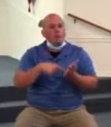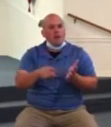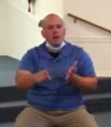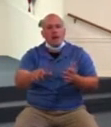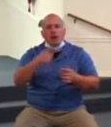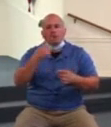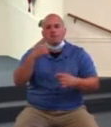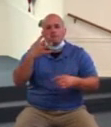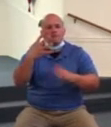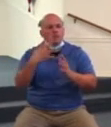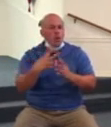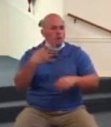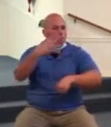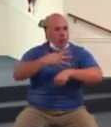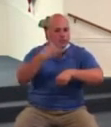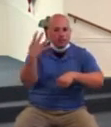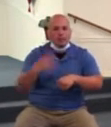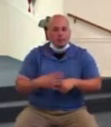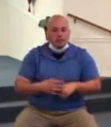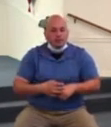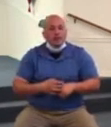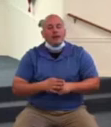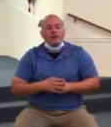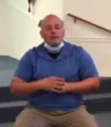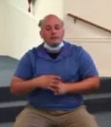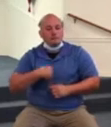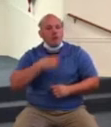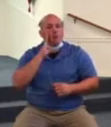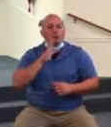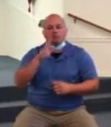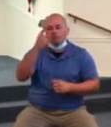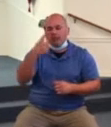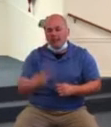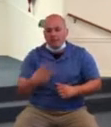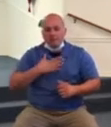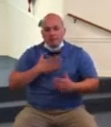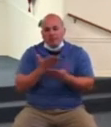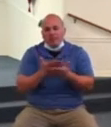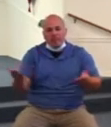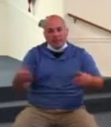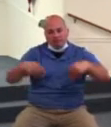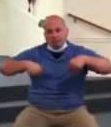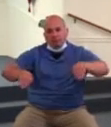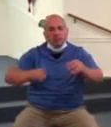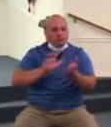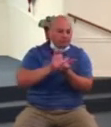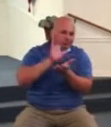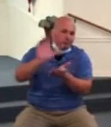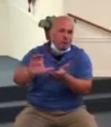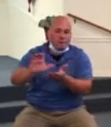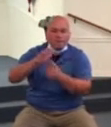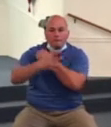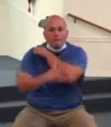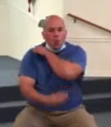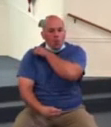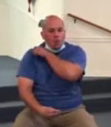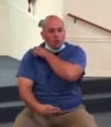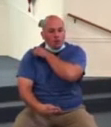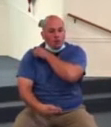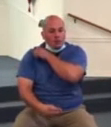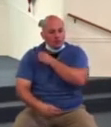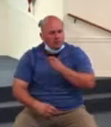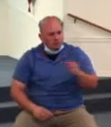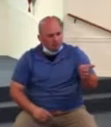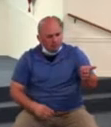amount he took from them. And Jesus declares that salvation has come to Zacchaeus' house. So